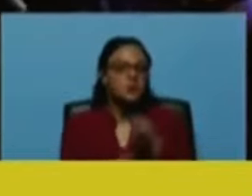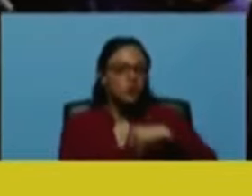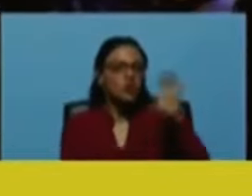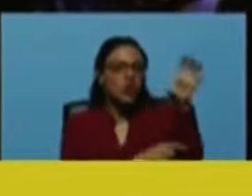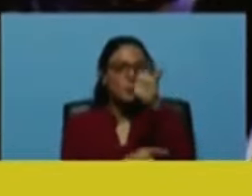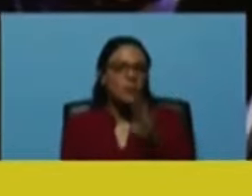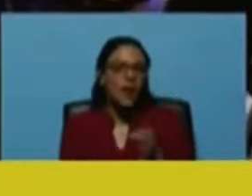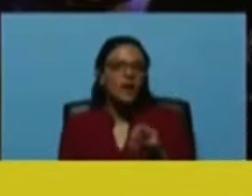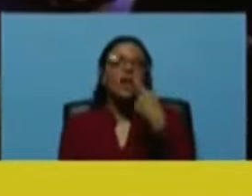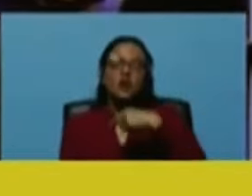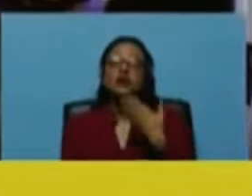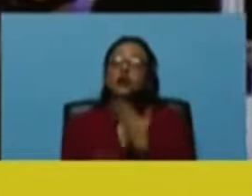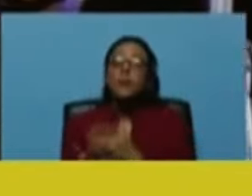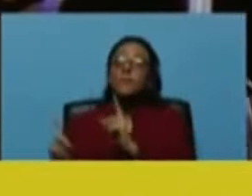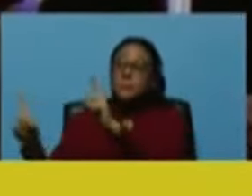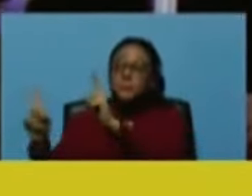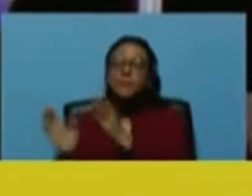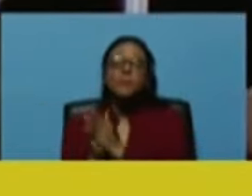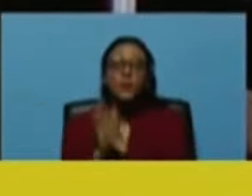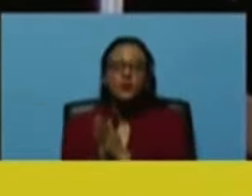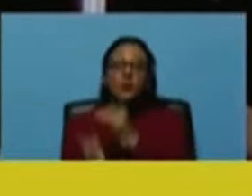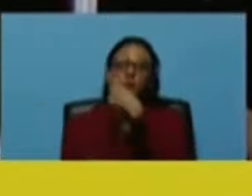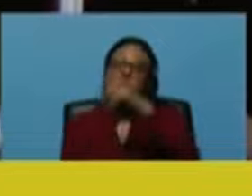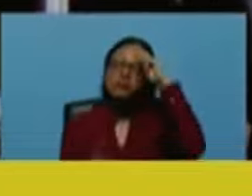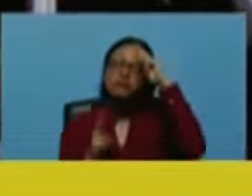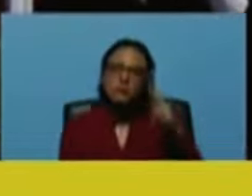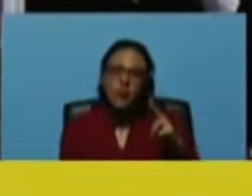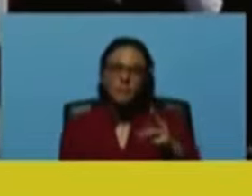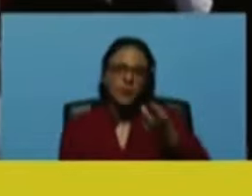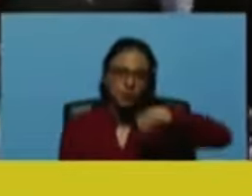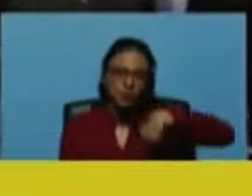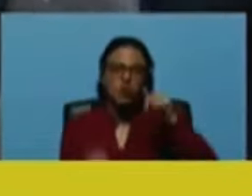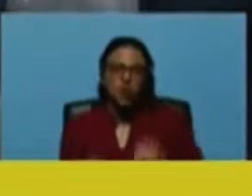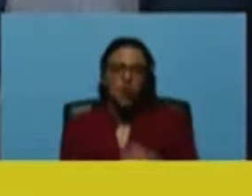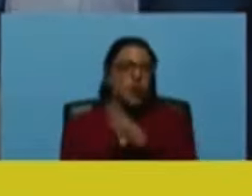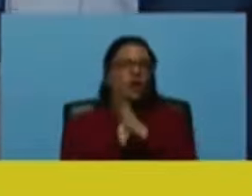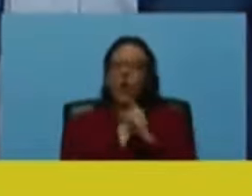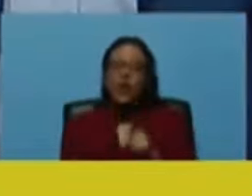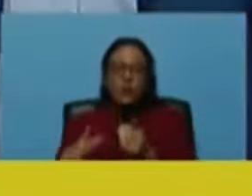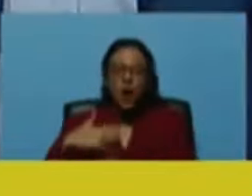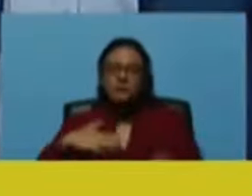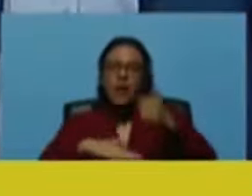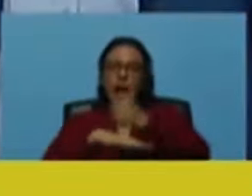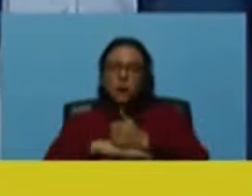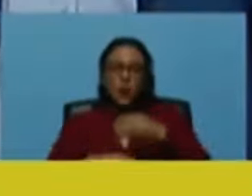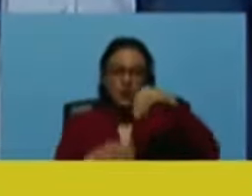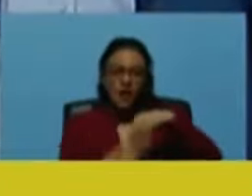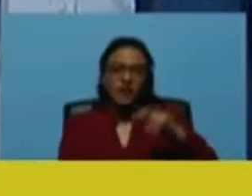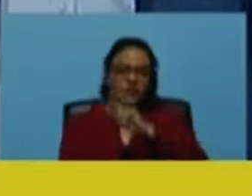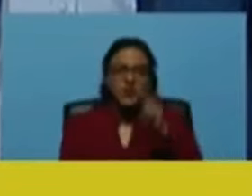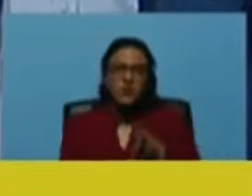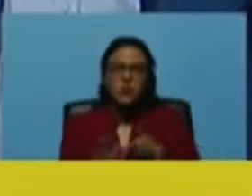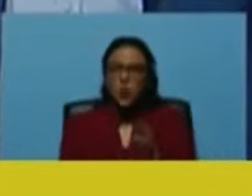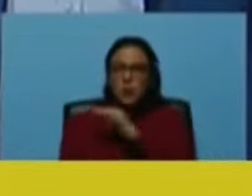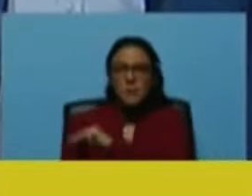that are not theirs. We have demanded them respect because they don't